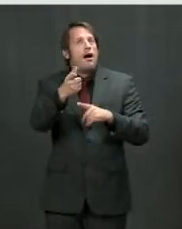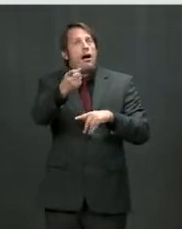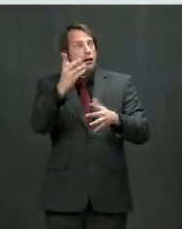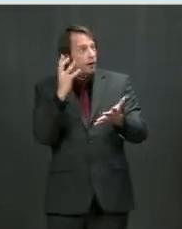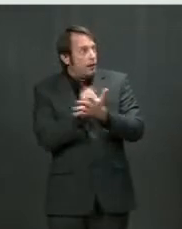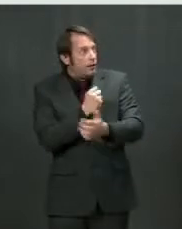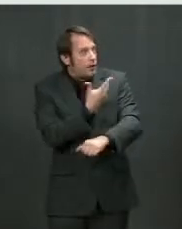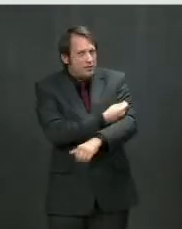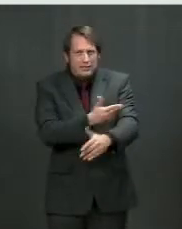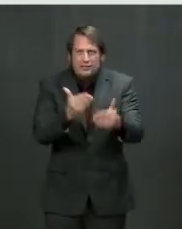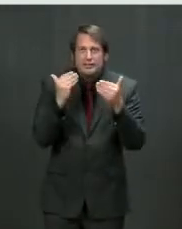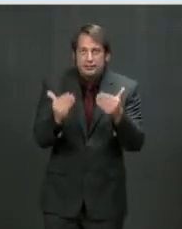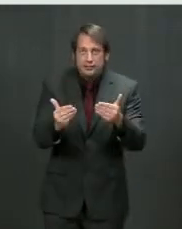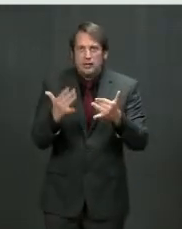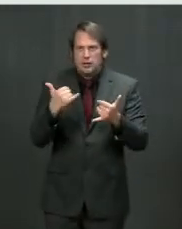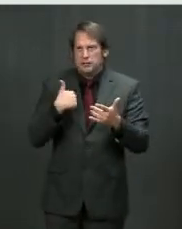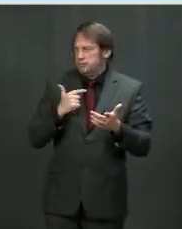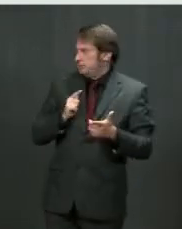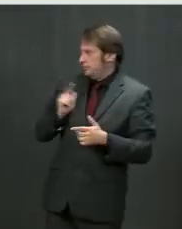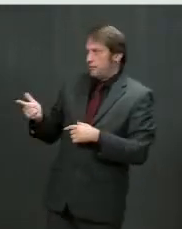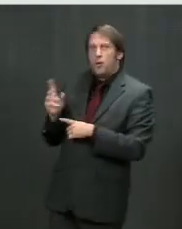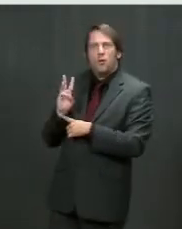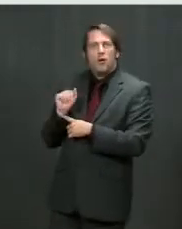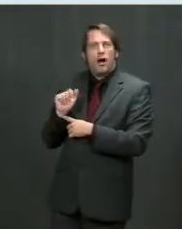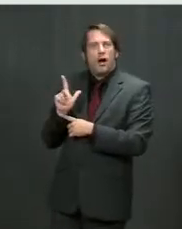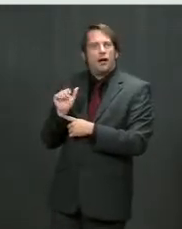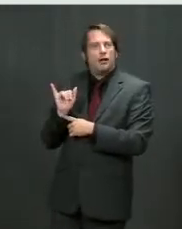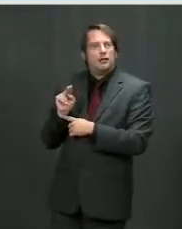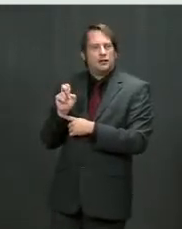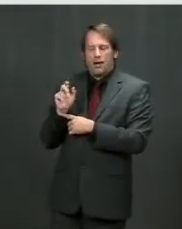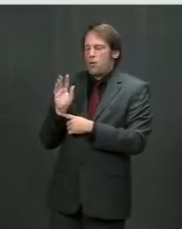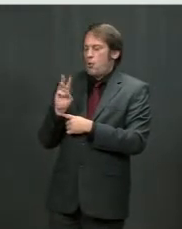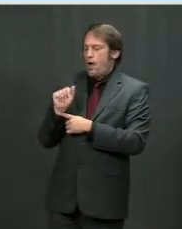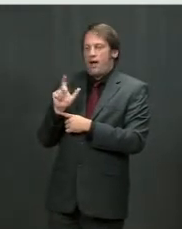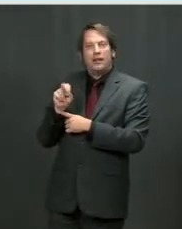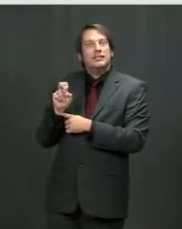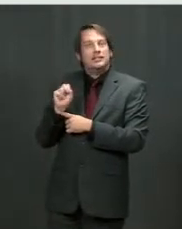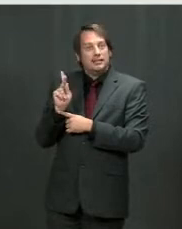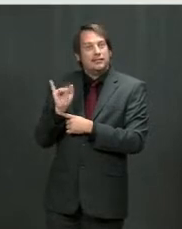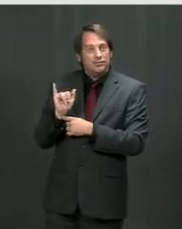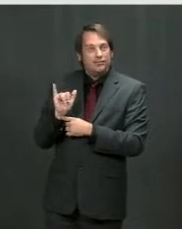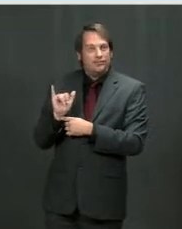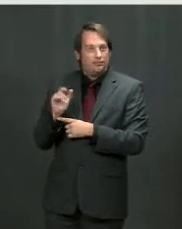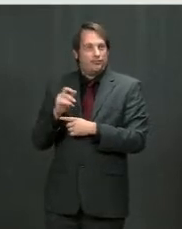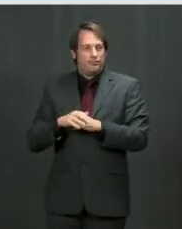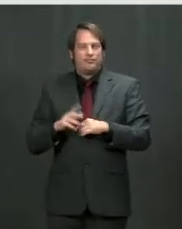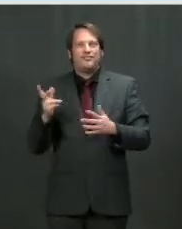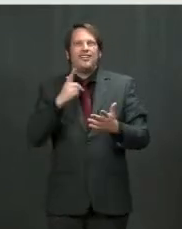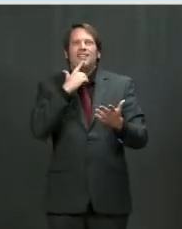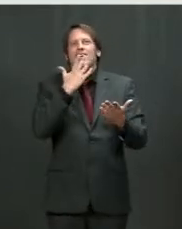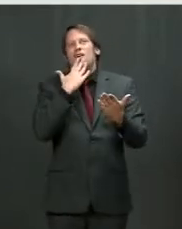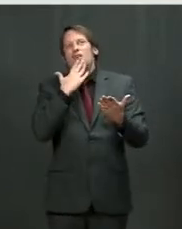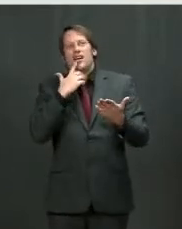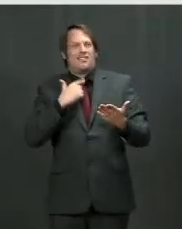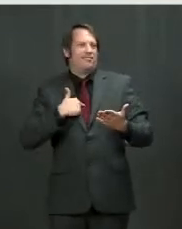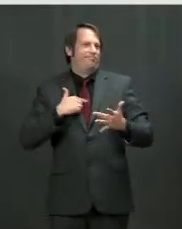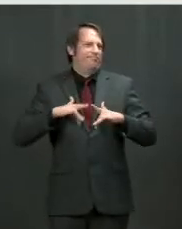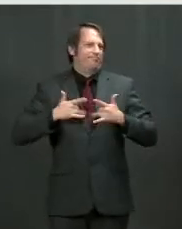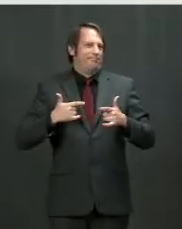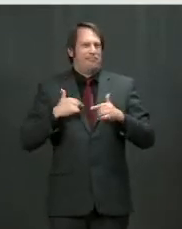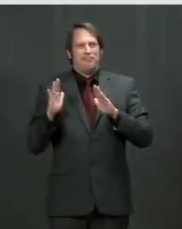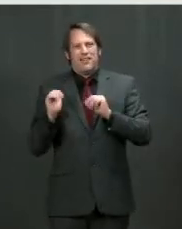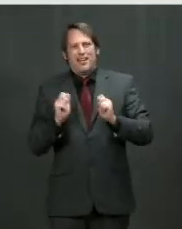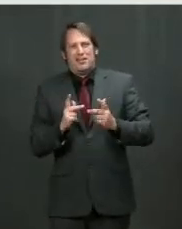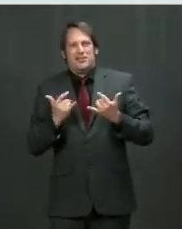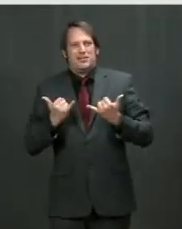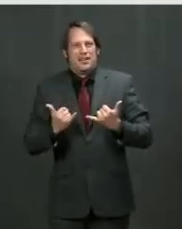Walensky. Thank you, Andy, and good morning, everyone. I'm glad to be back with you today. As always, I'll begin with an overview of the